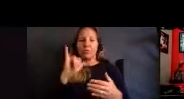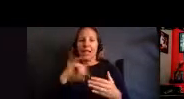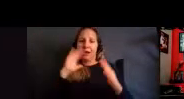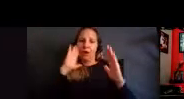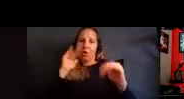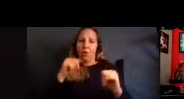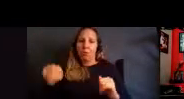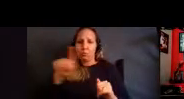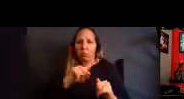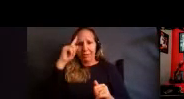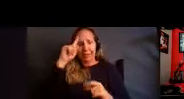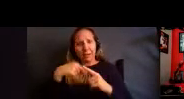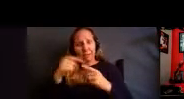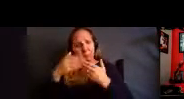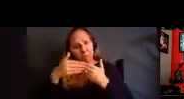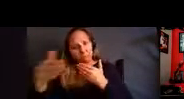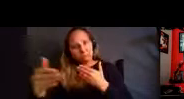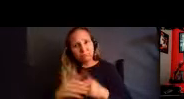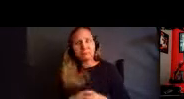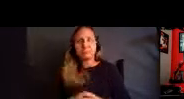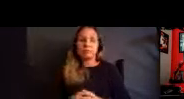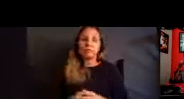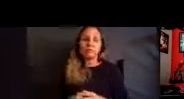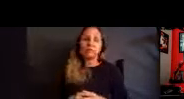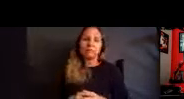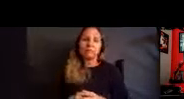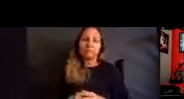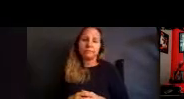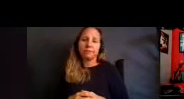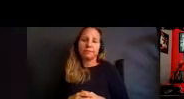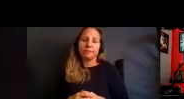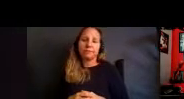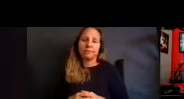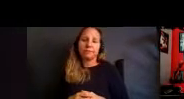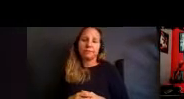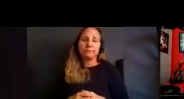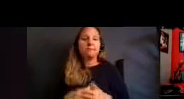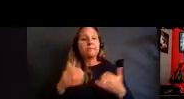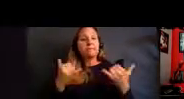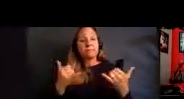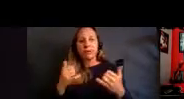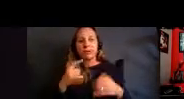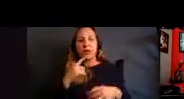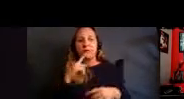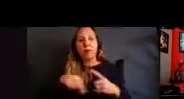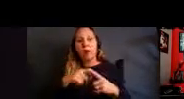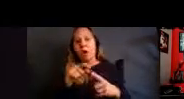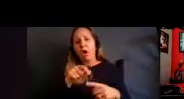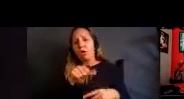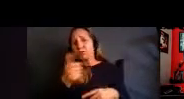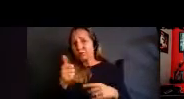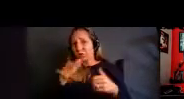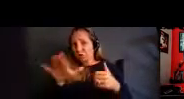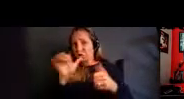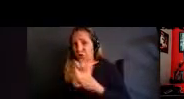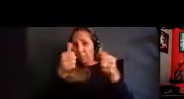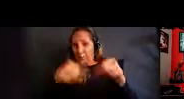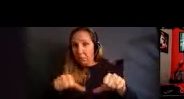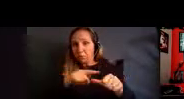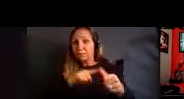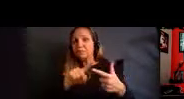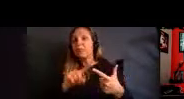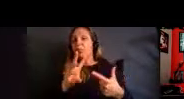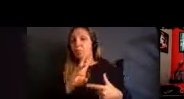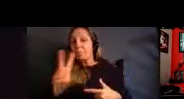you when you think about that. Now, as I mentioned, considering alternative formats, are your job postings and website